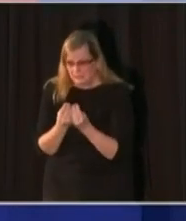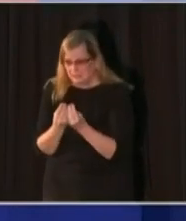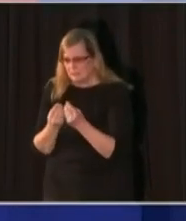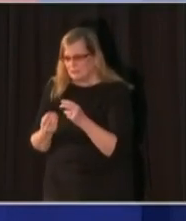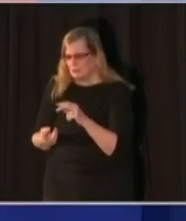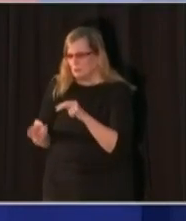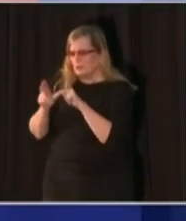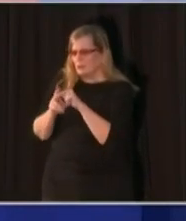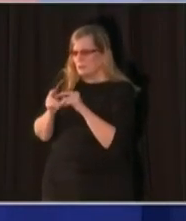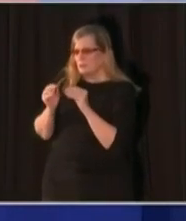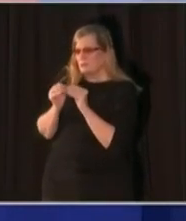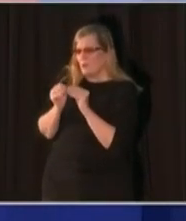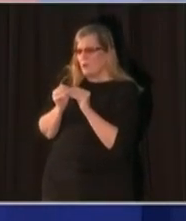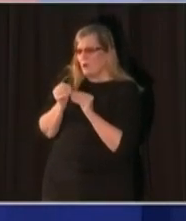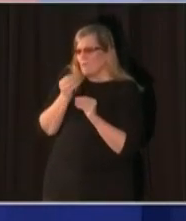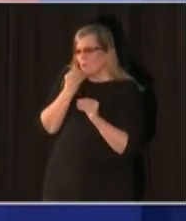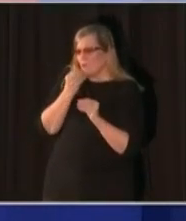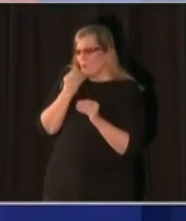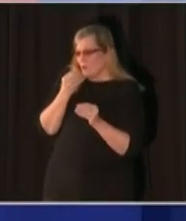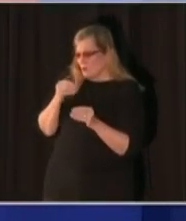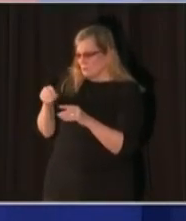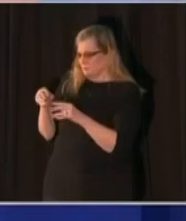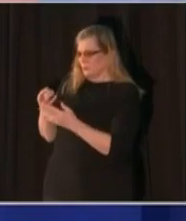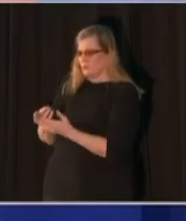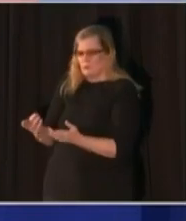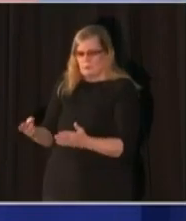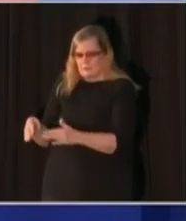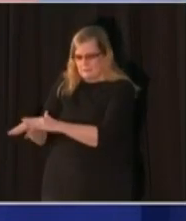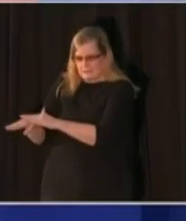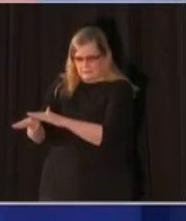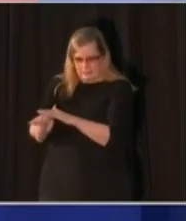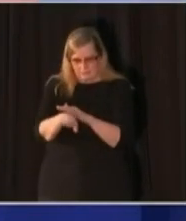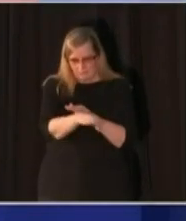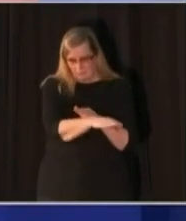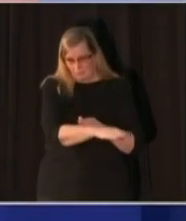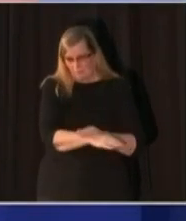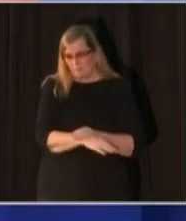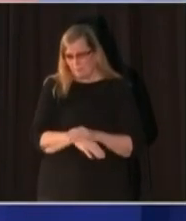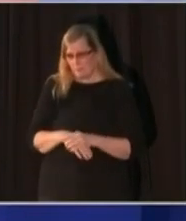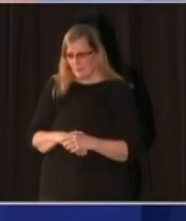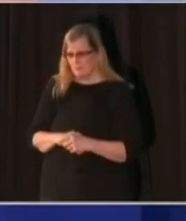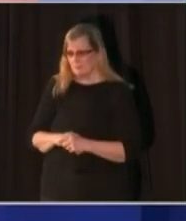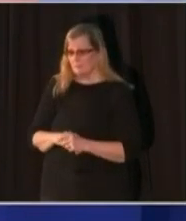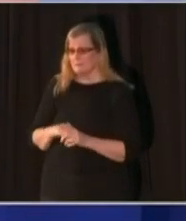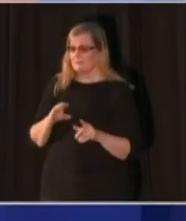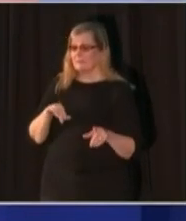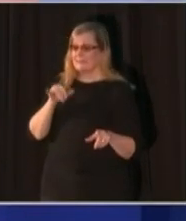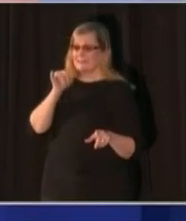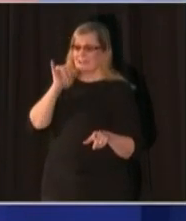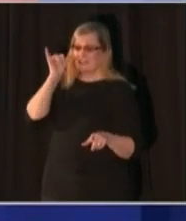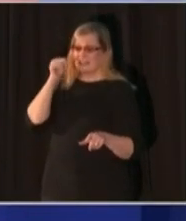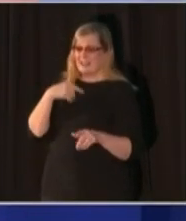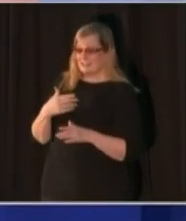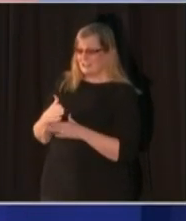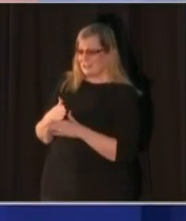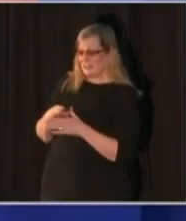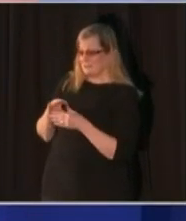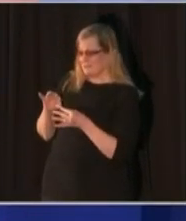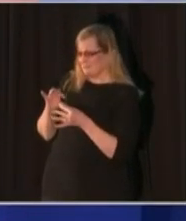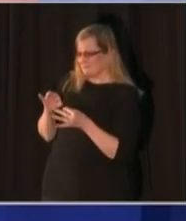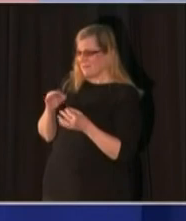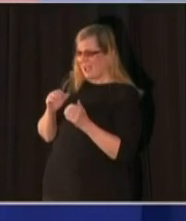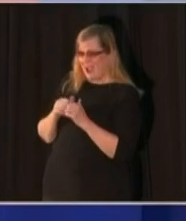to increase access to food and other essentials. Yesterday, I shared information about how we're working to get